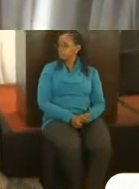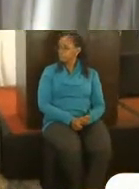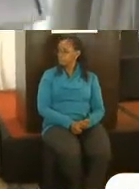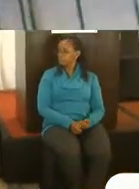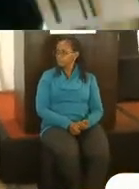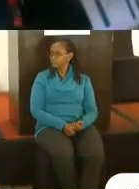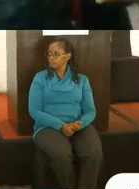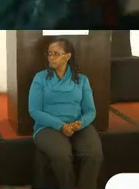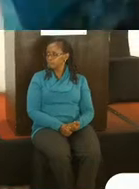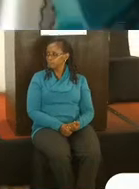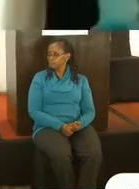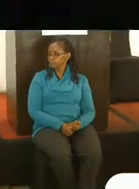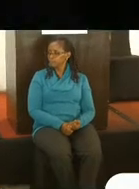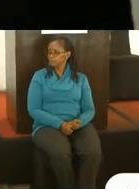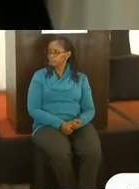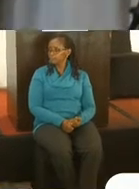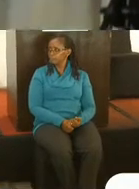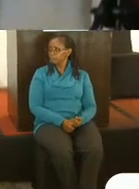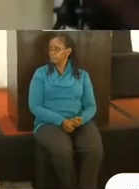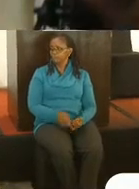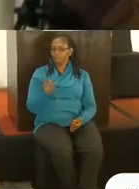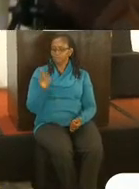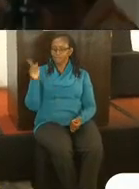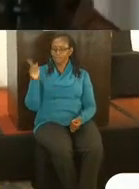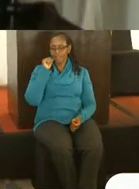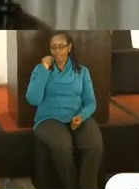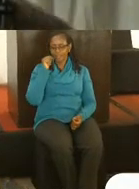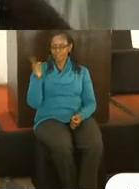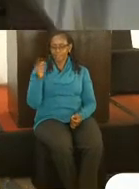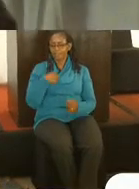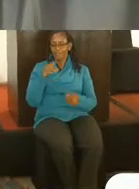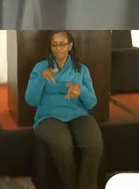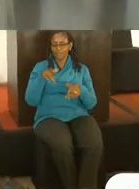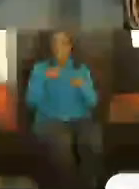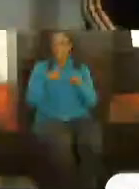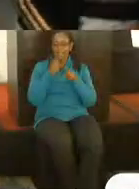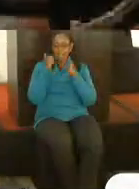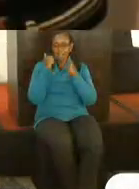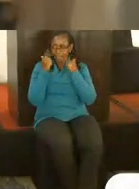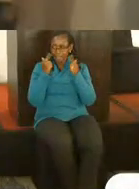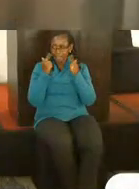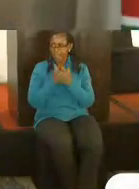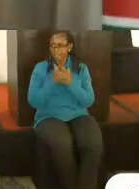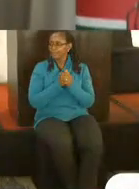oh that's so amazing wow I feel like crying